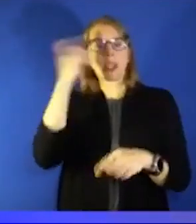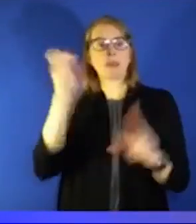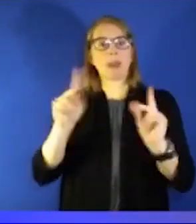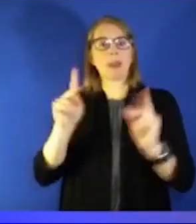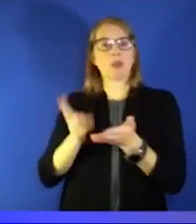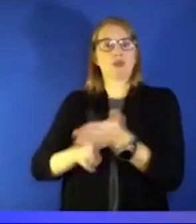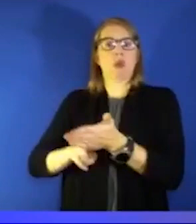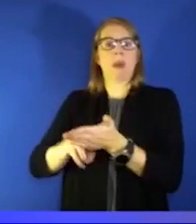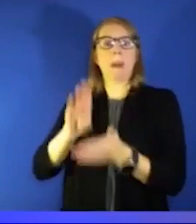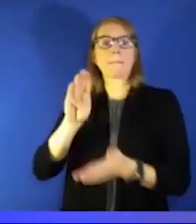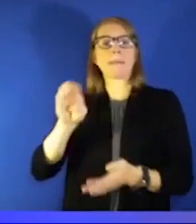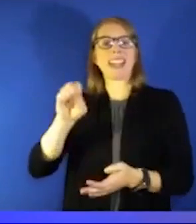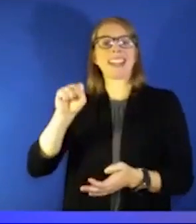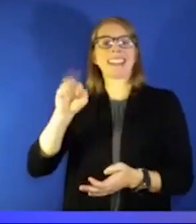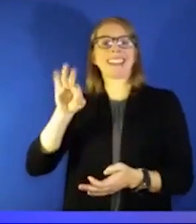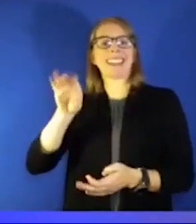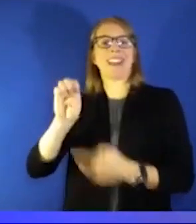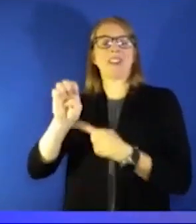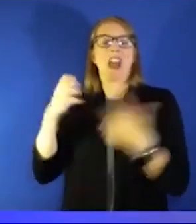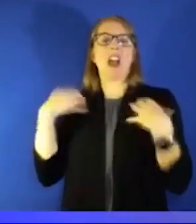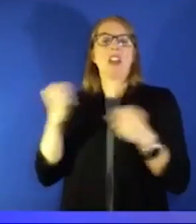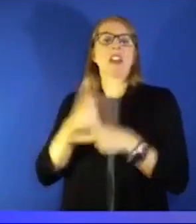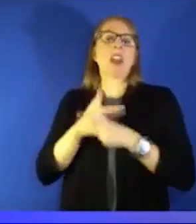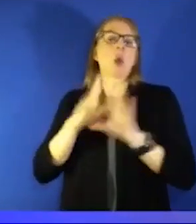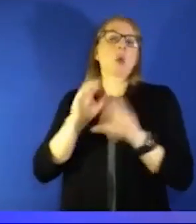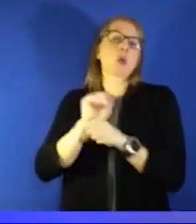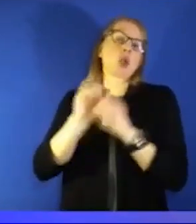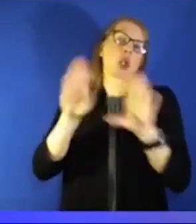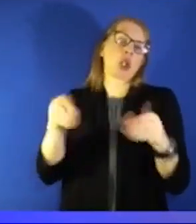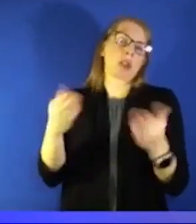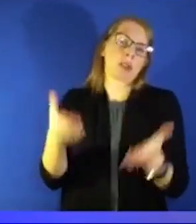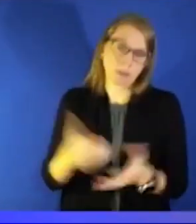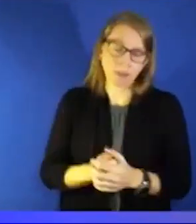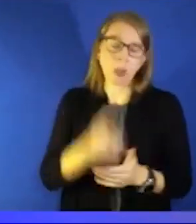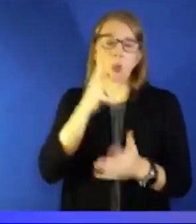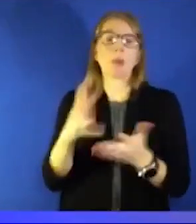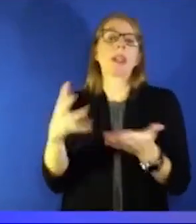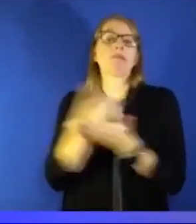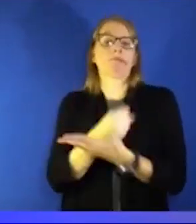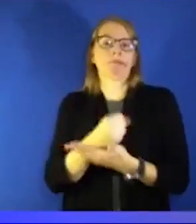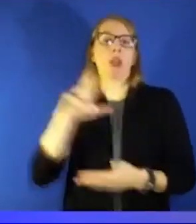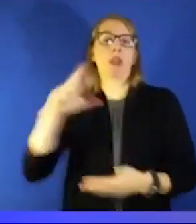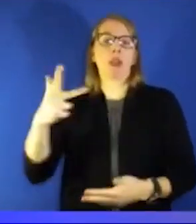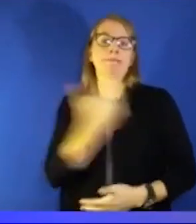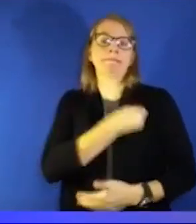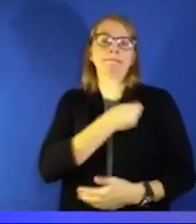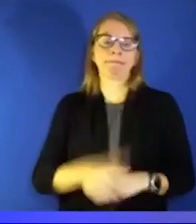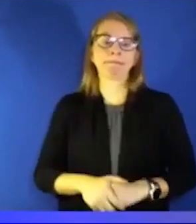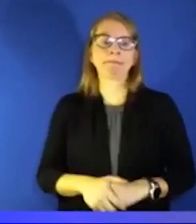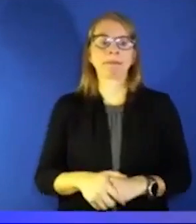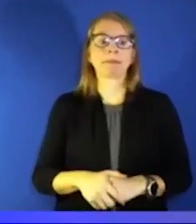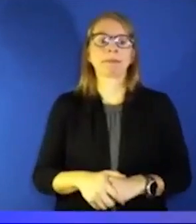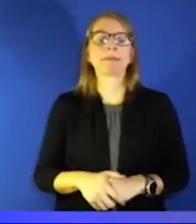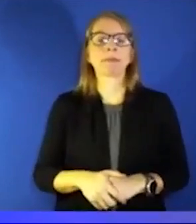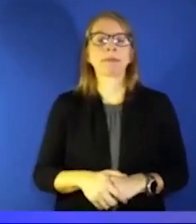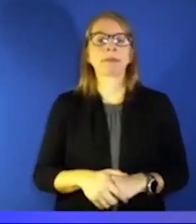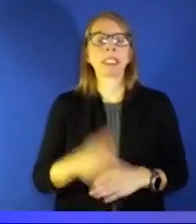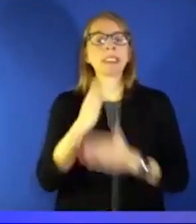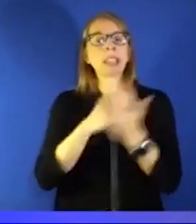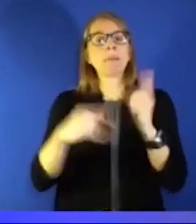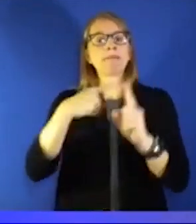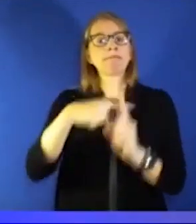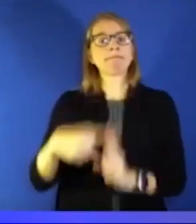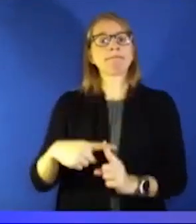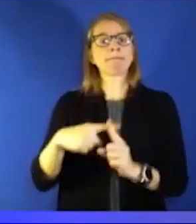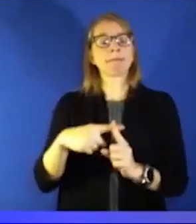are healthcare workers, and a lot of them are going to be getting 3rd doses. So I mean, there are some advantages, but there are advantages